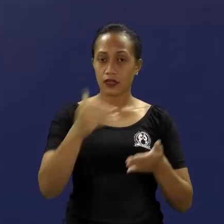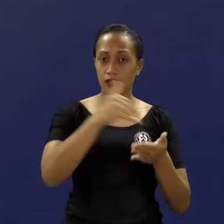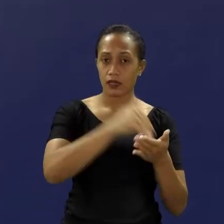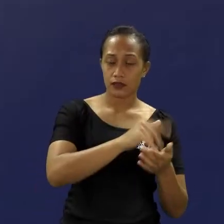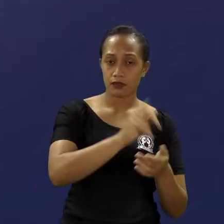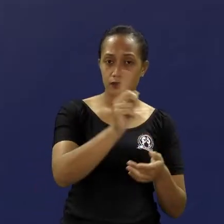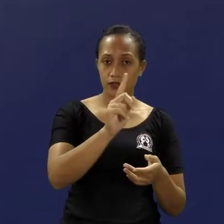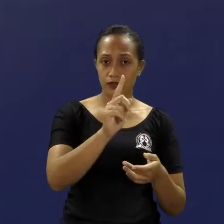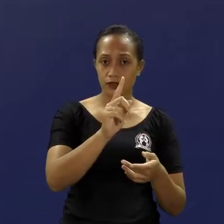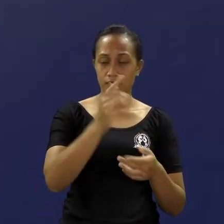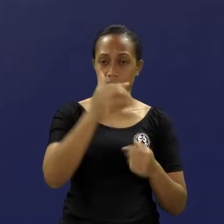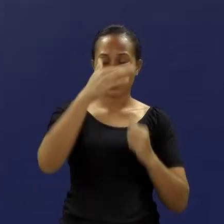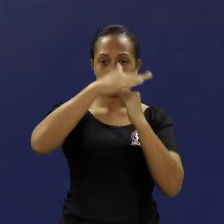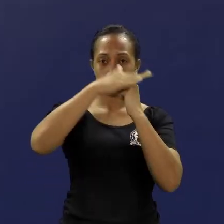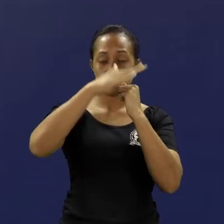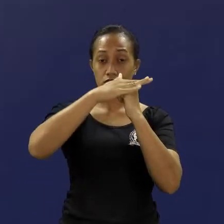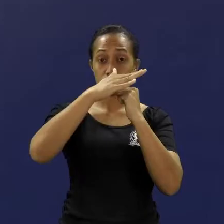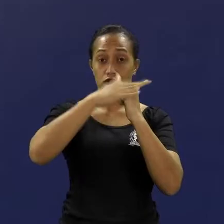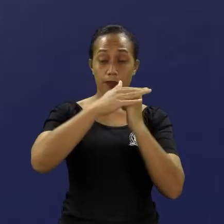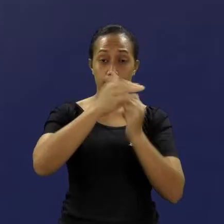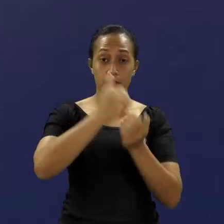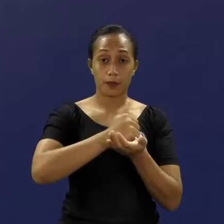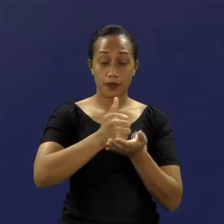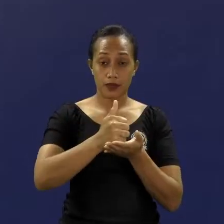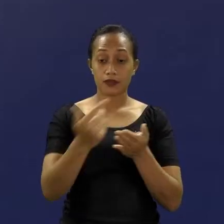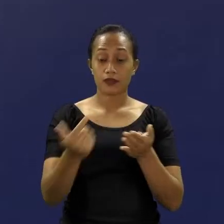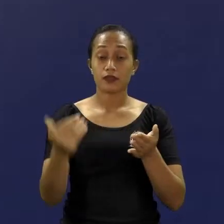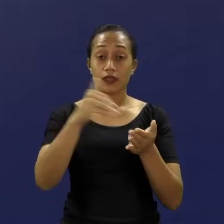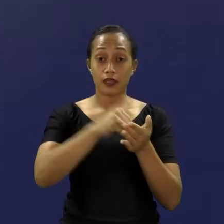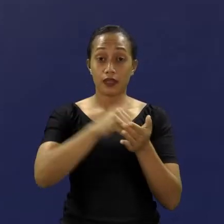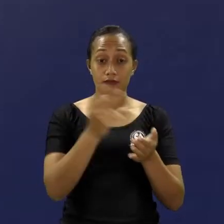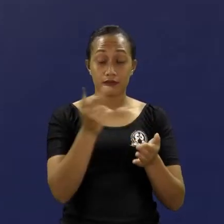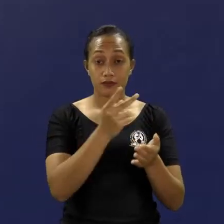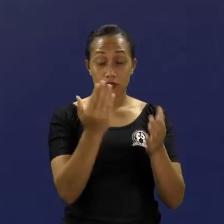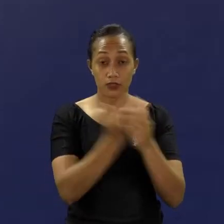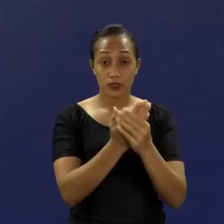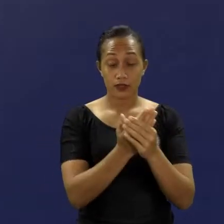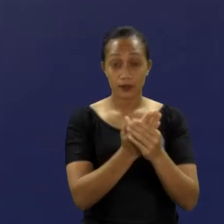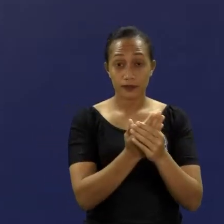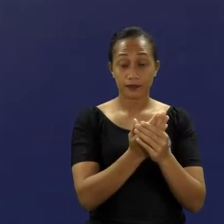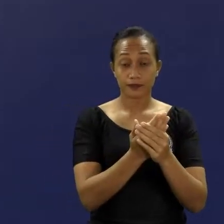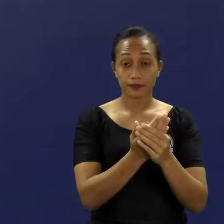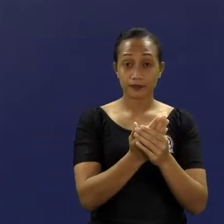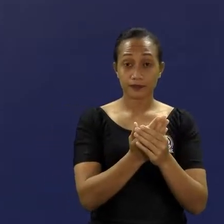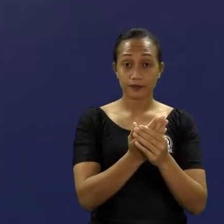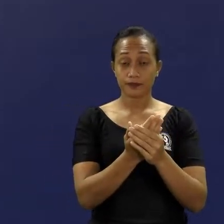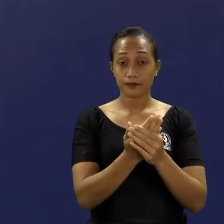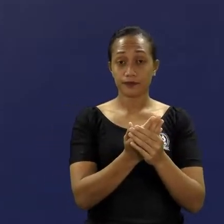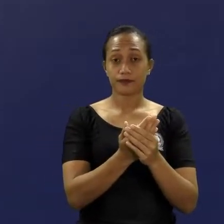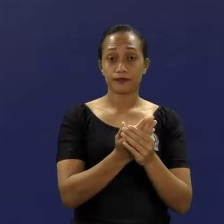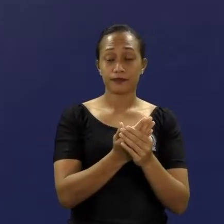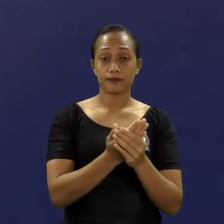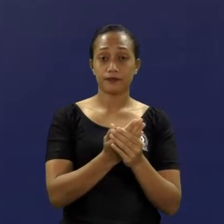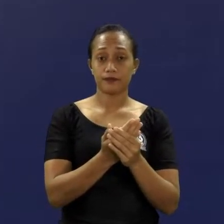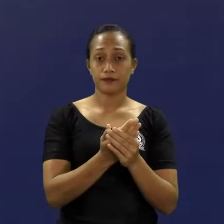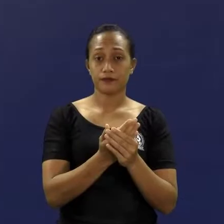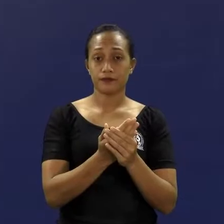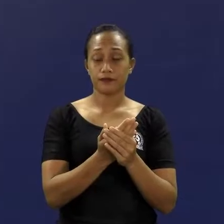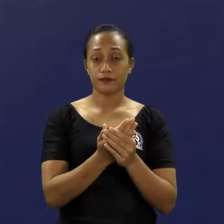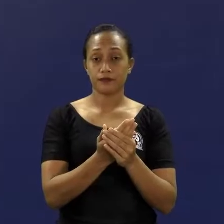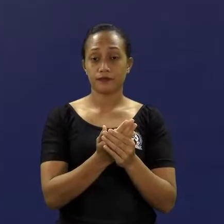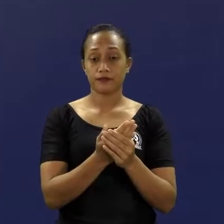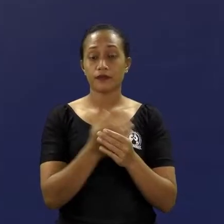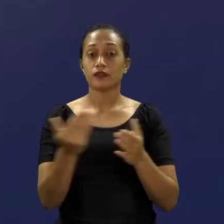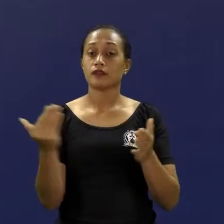add the numerators. Ona whaopopo lola ia lea o numera pito ia i lunga.